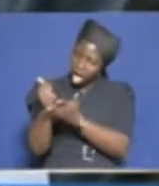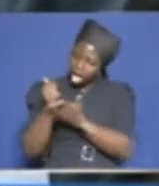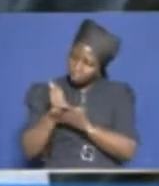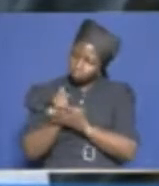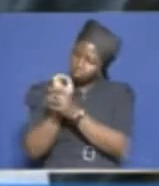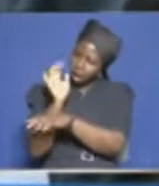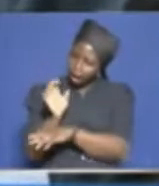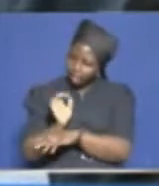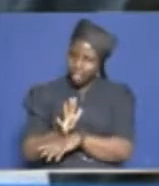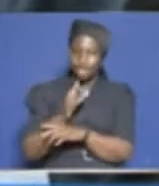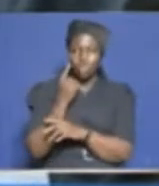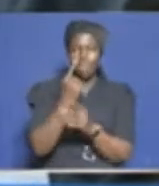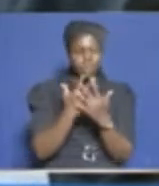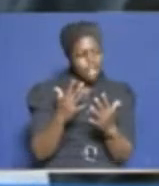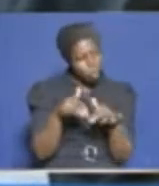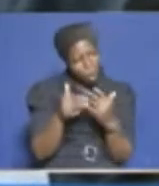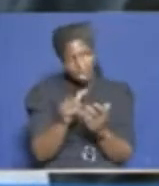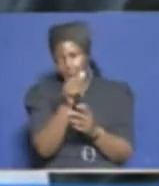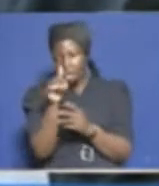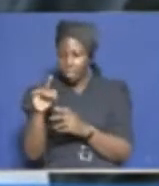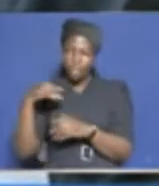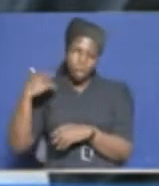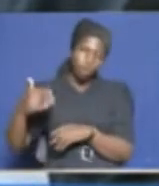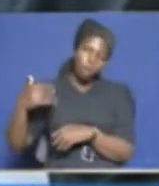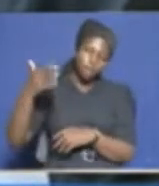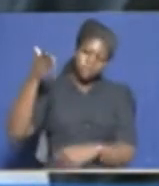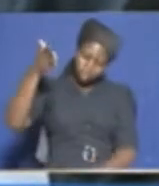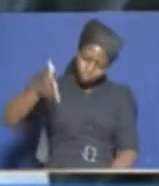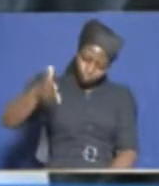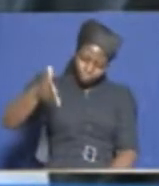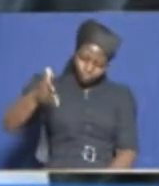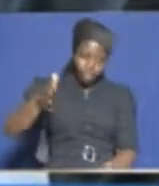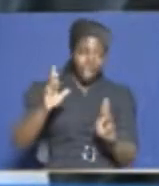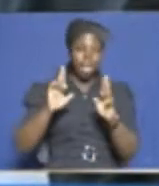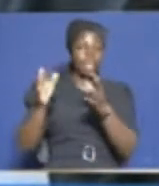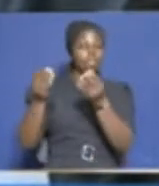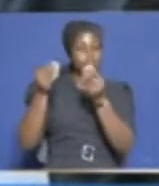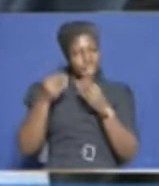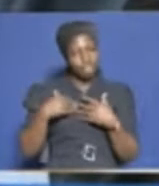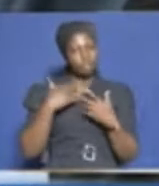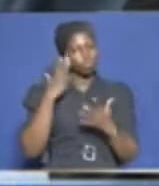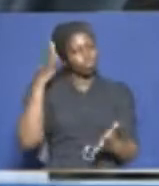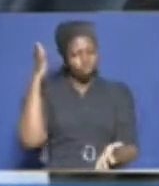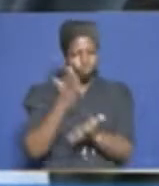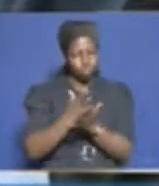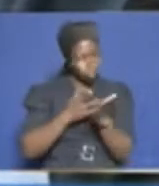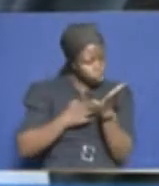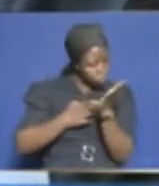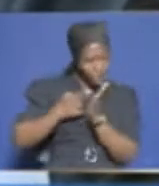advice, be it one thing or another, he was always there. He was always real and